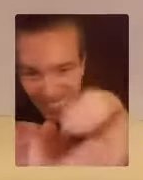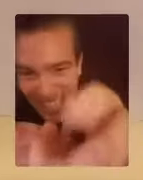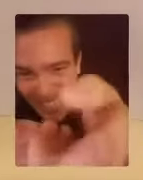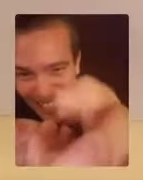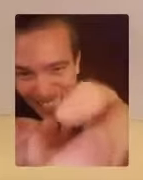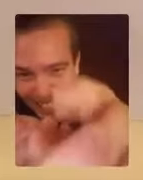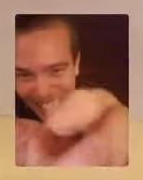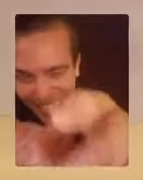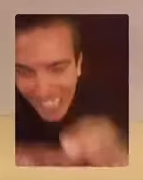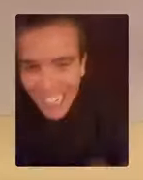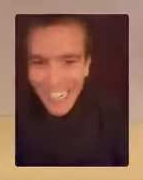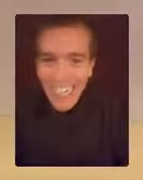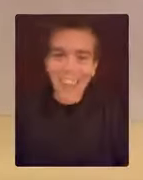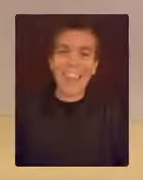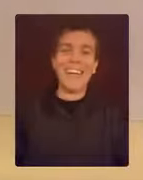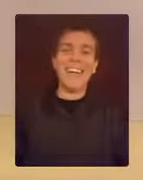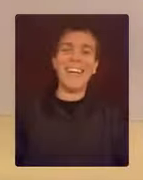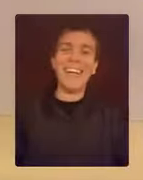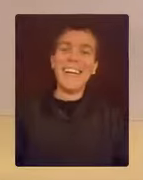like,